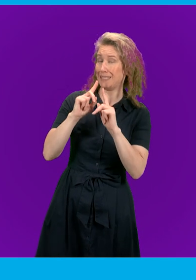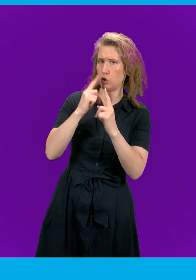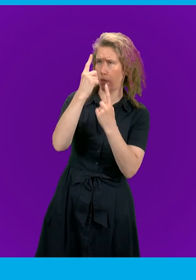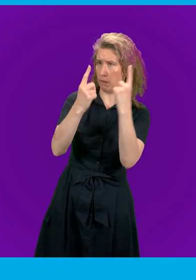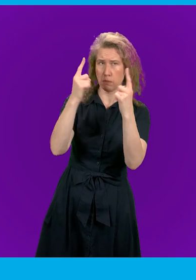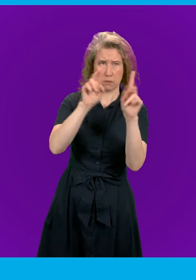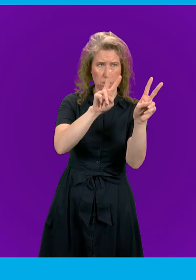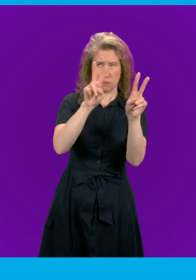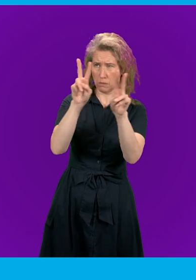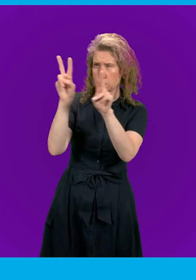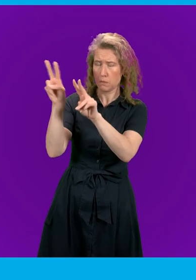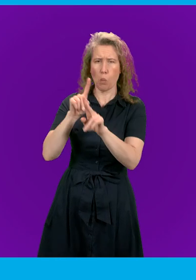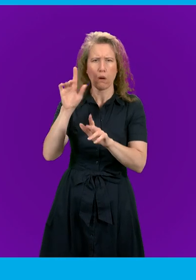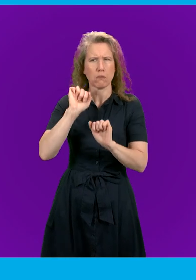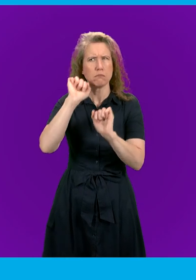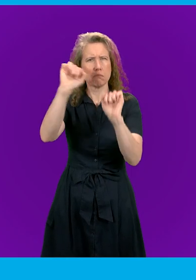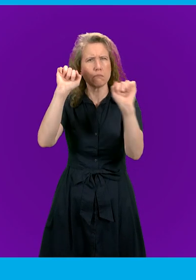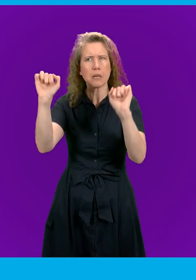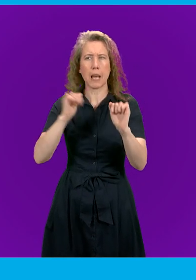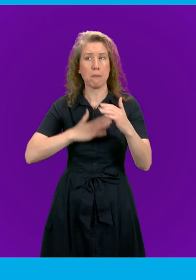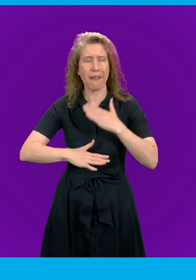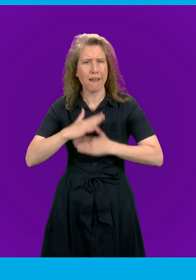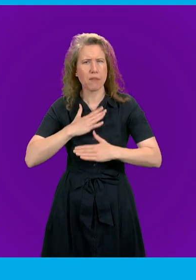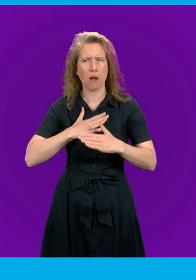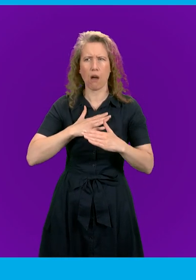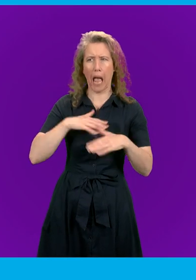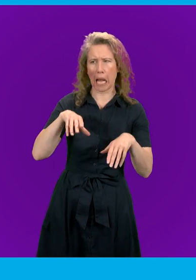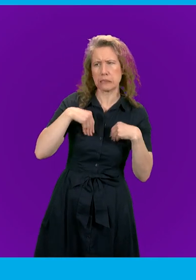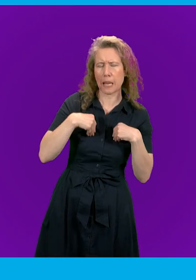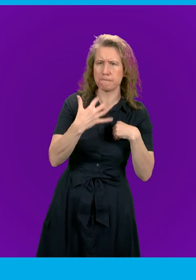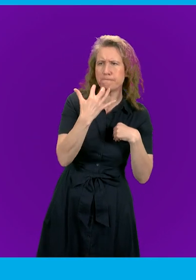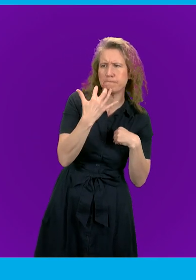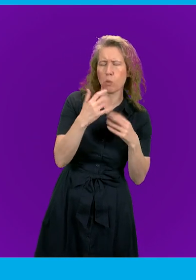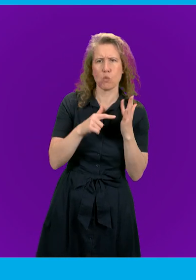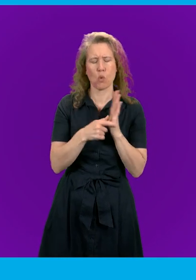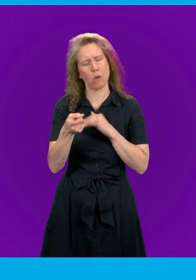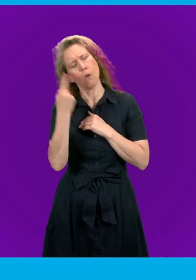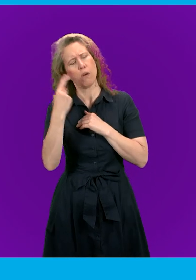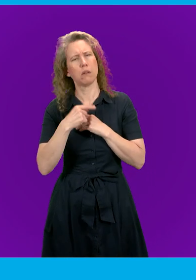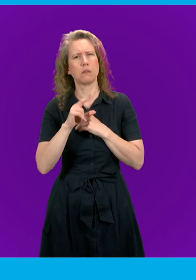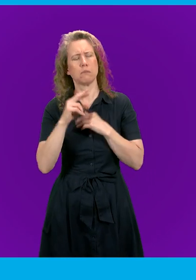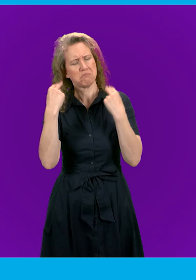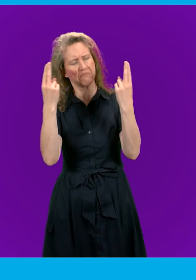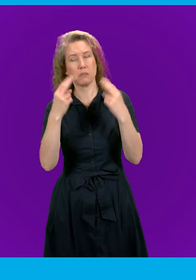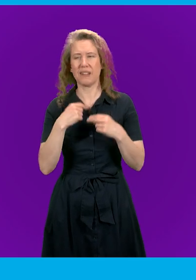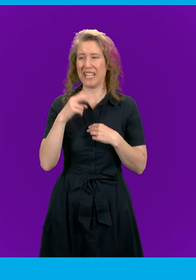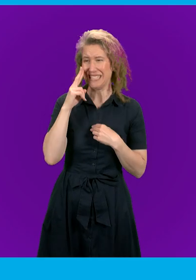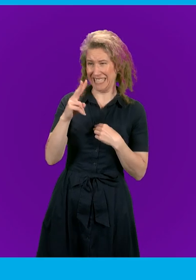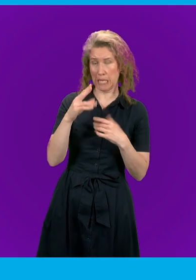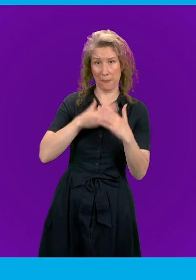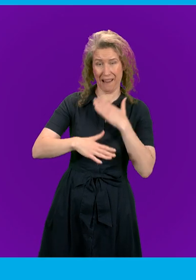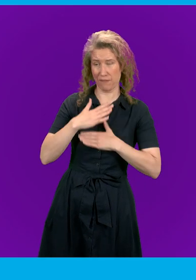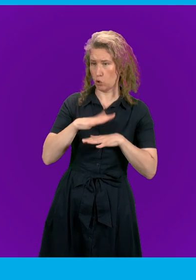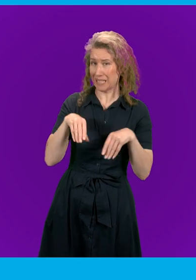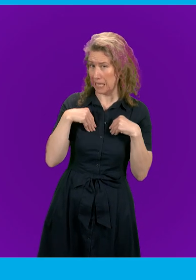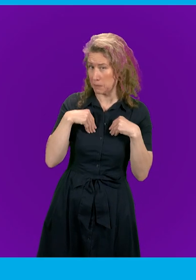all the time. What kind of behaviours get called out? What kind of behaviours get let go? And if they see behaviours not being called out,